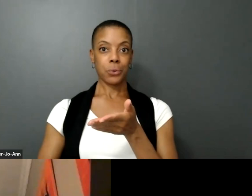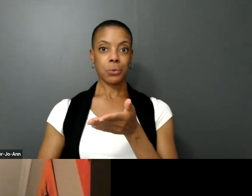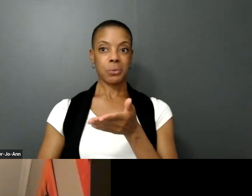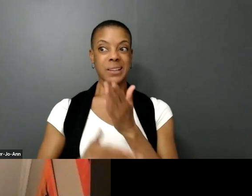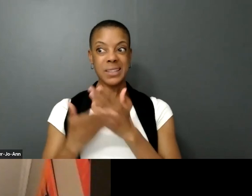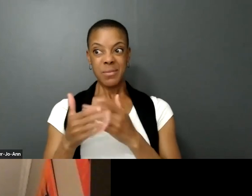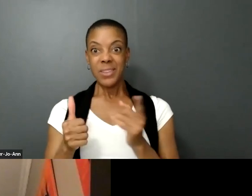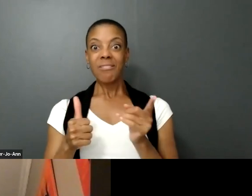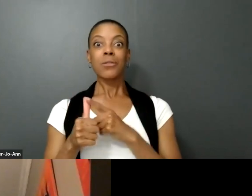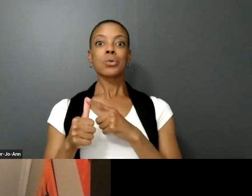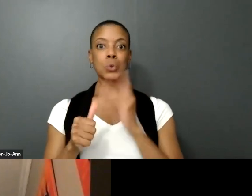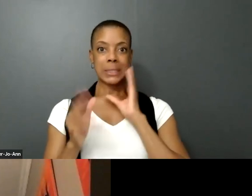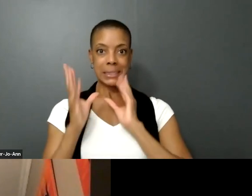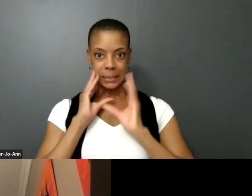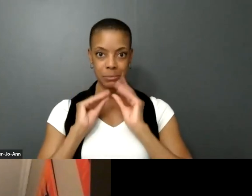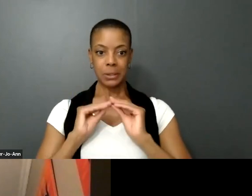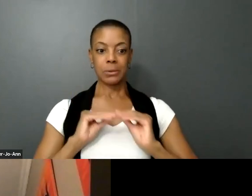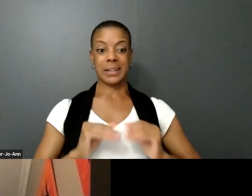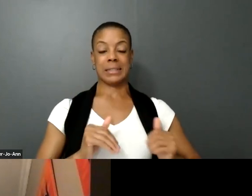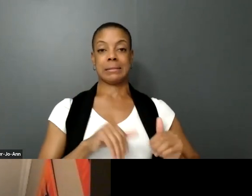first to experience that influx.